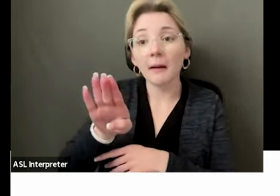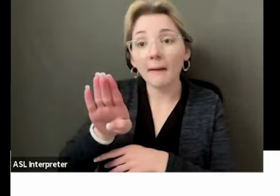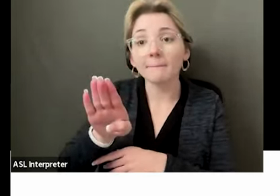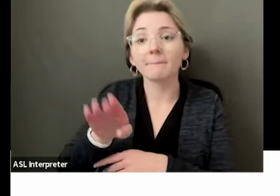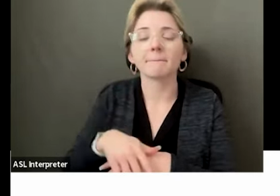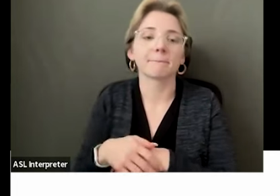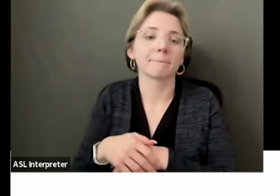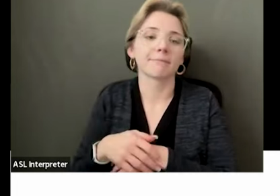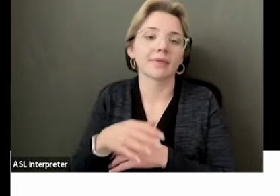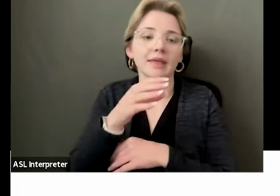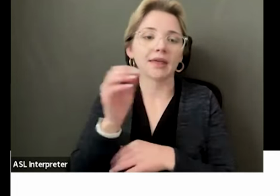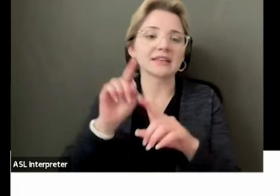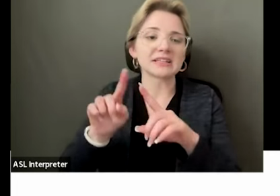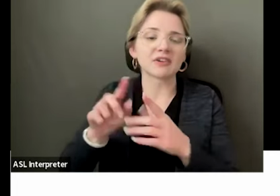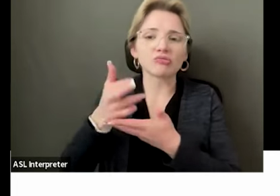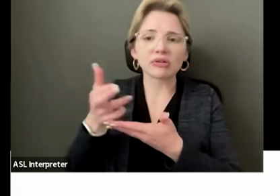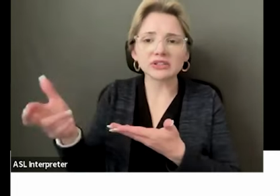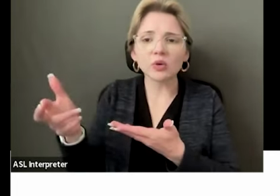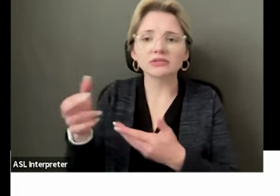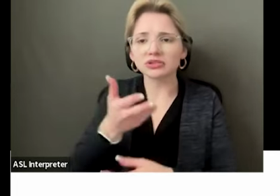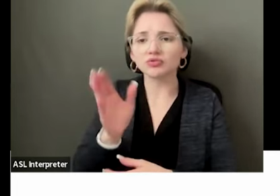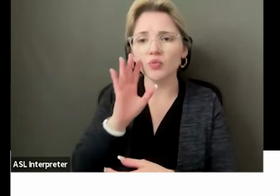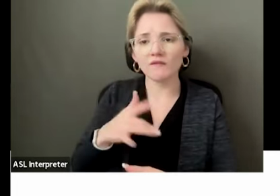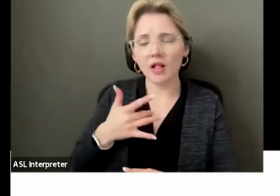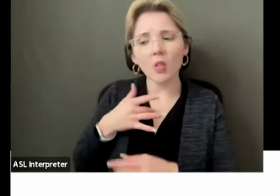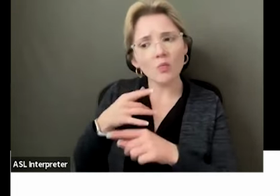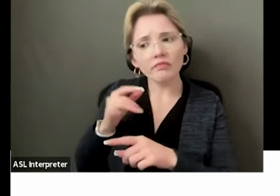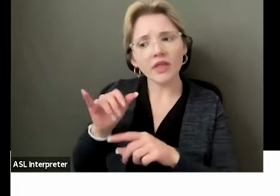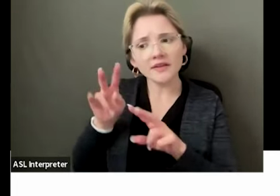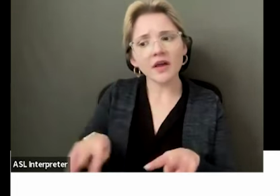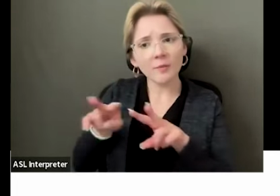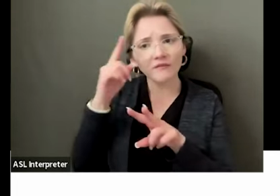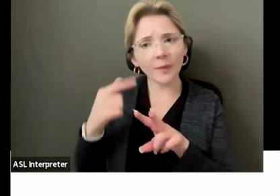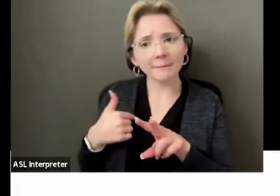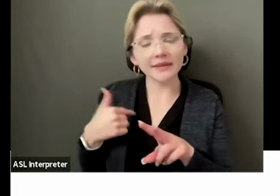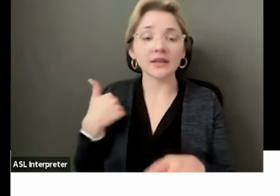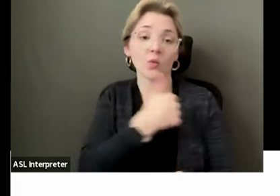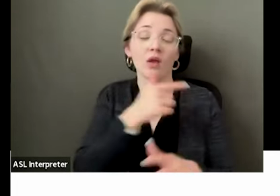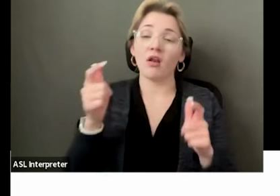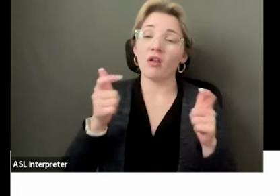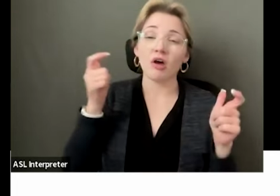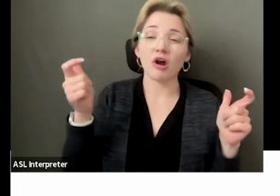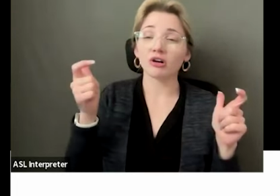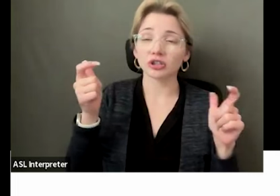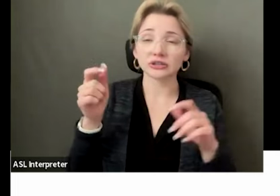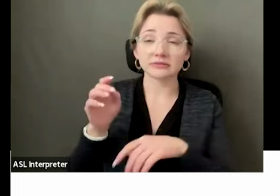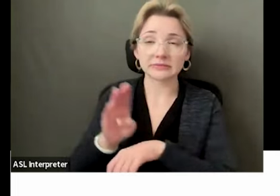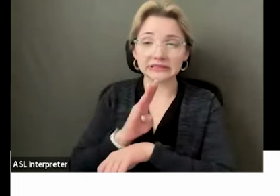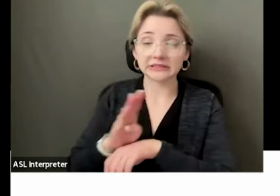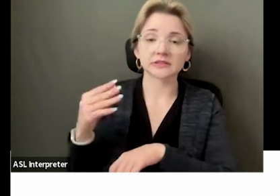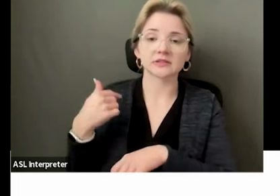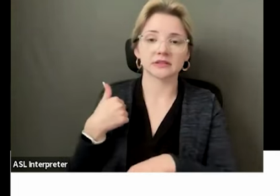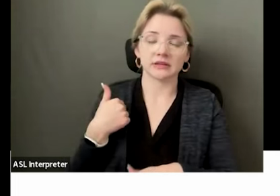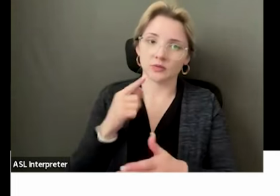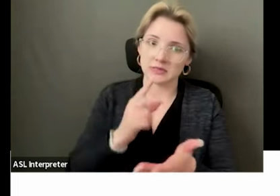important and relevant. We do understand that HUD is a rather large and complex entity. And if I'm being honest, I'm still